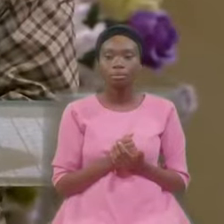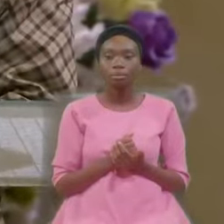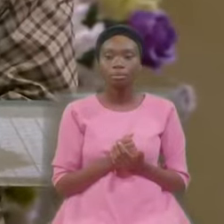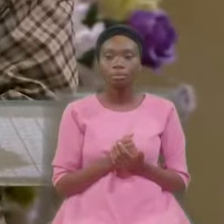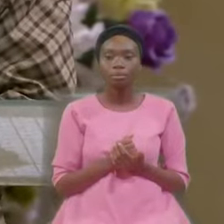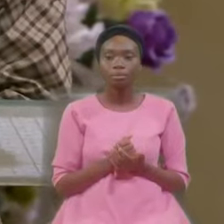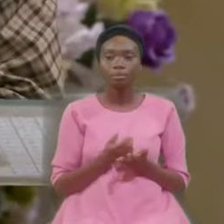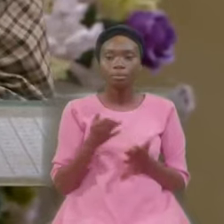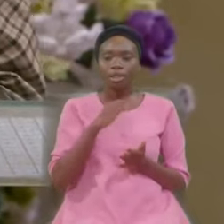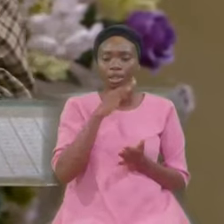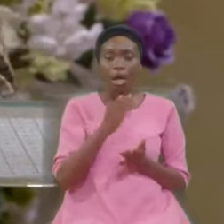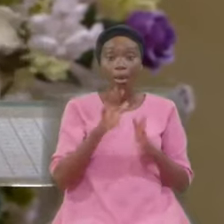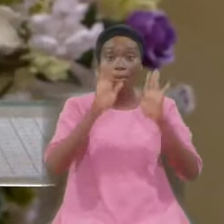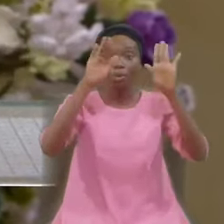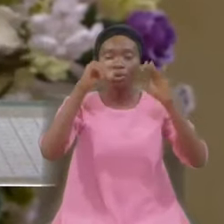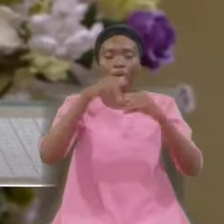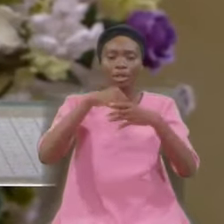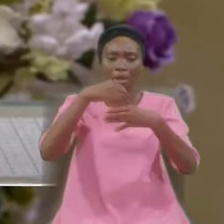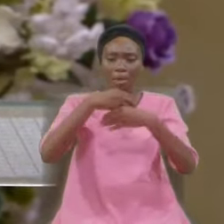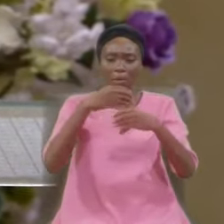There's a miracle in the making for me.